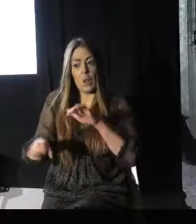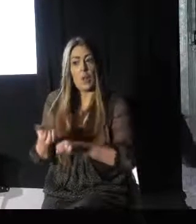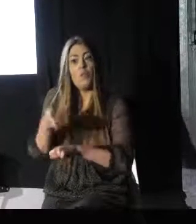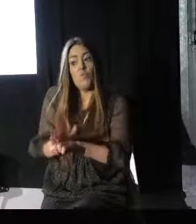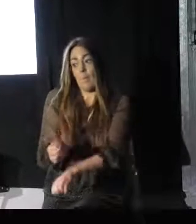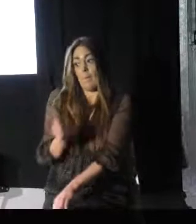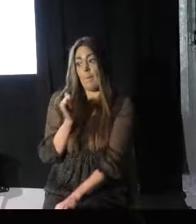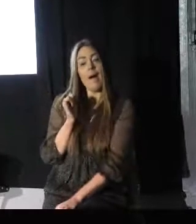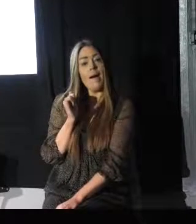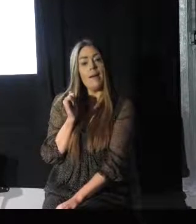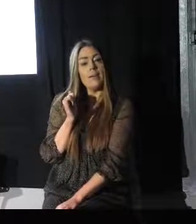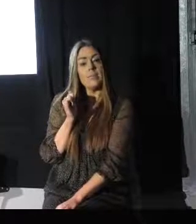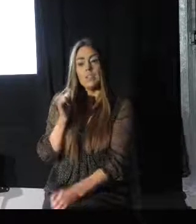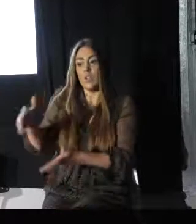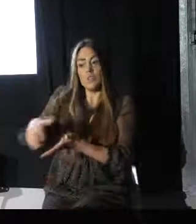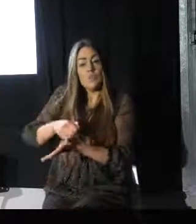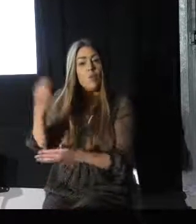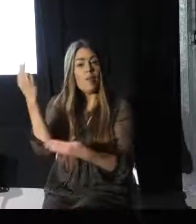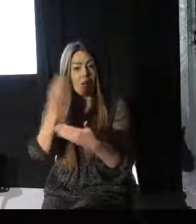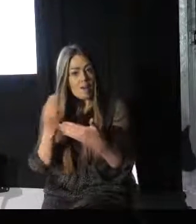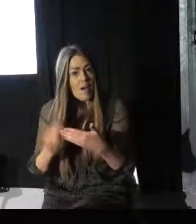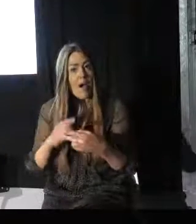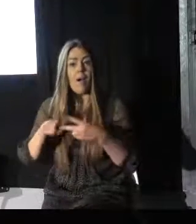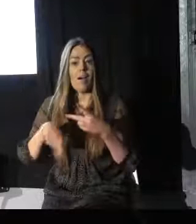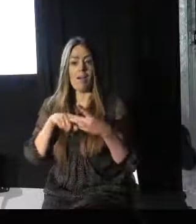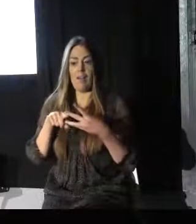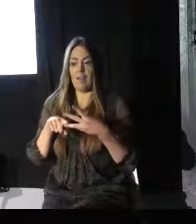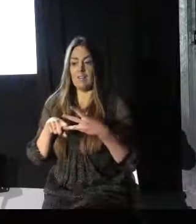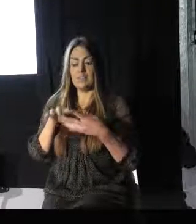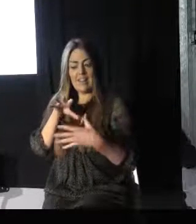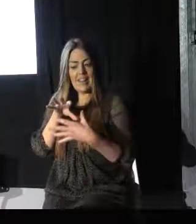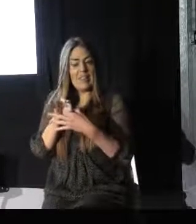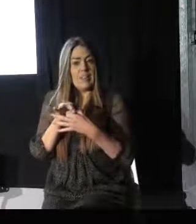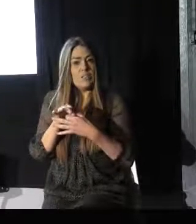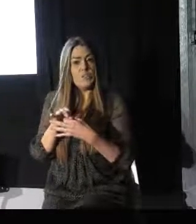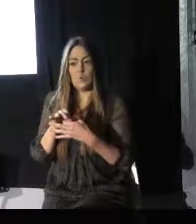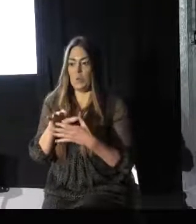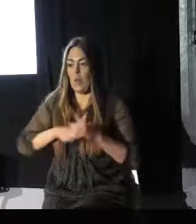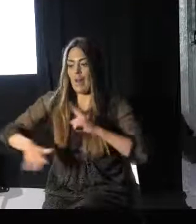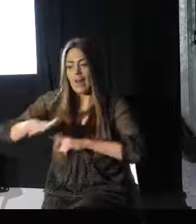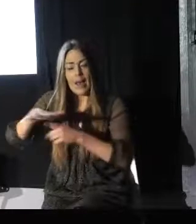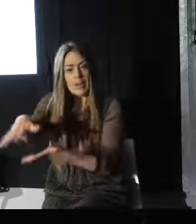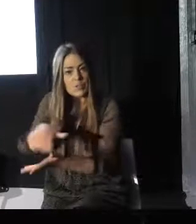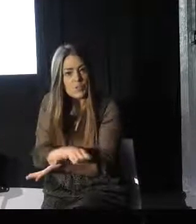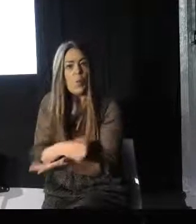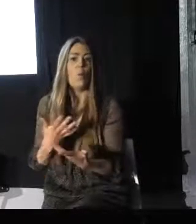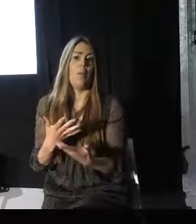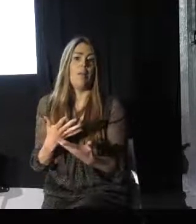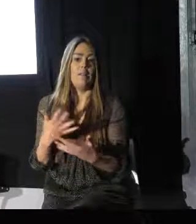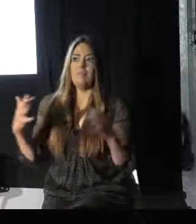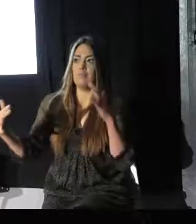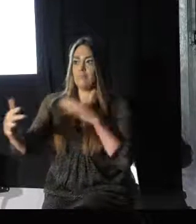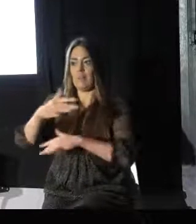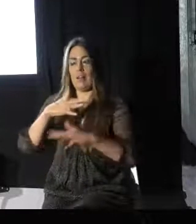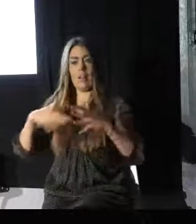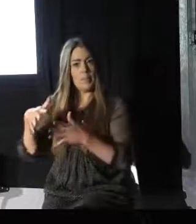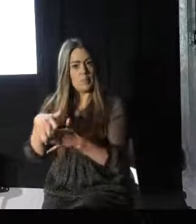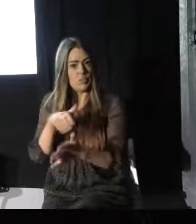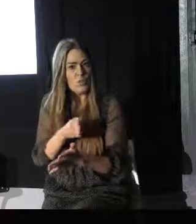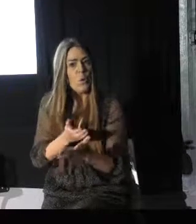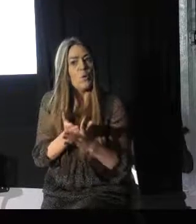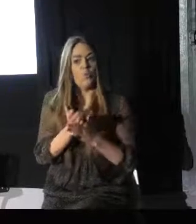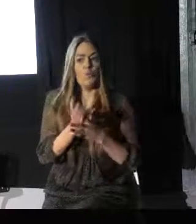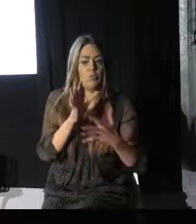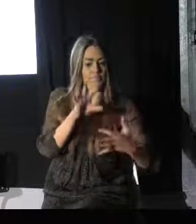past, stolen art, related to stolen land, stolen climate in the present,